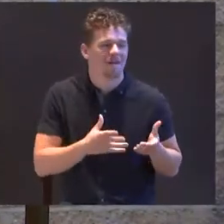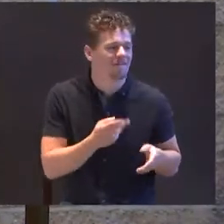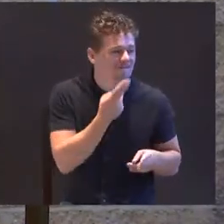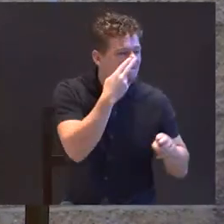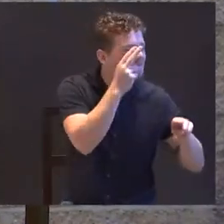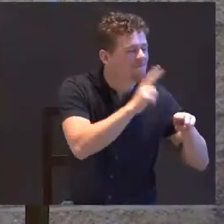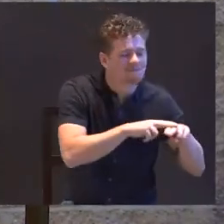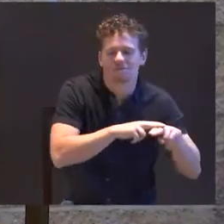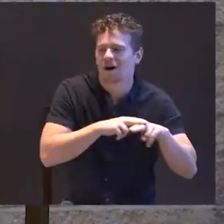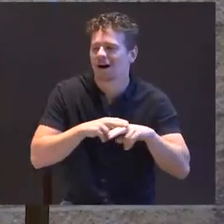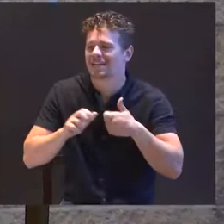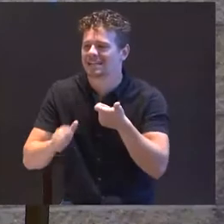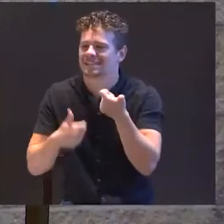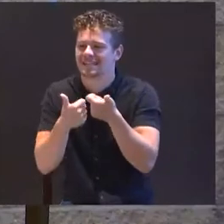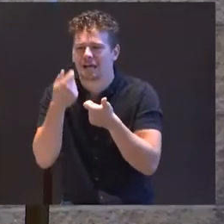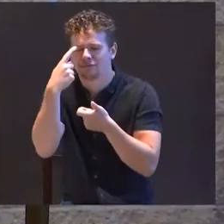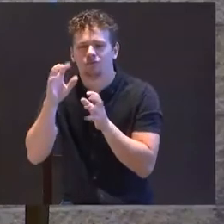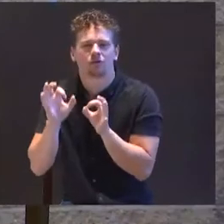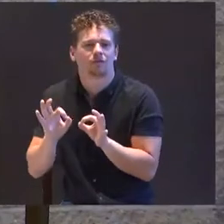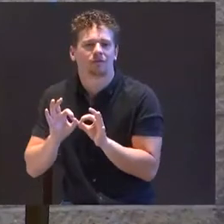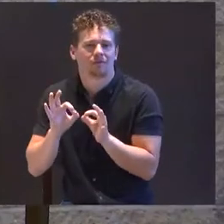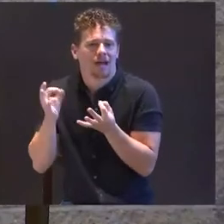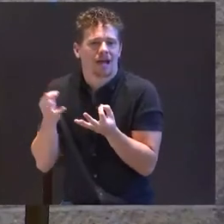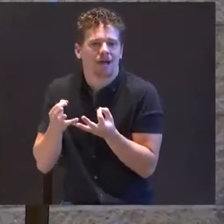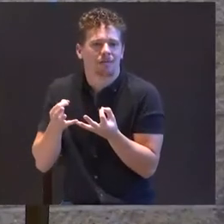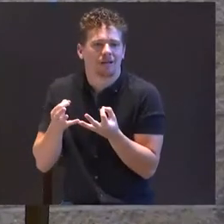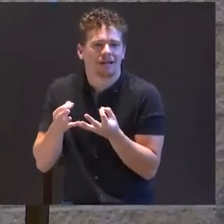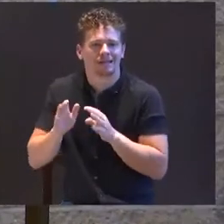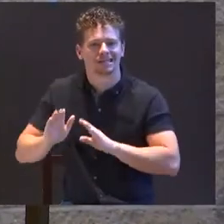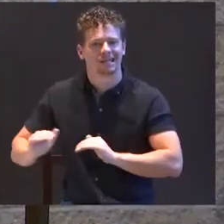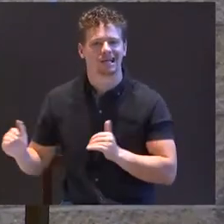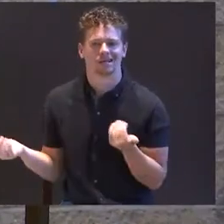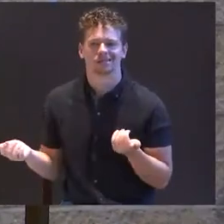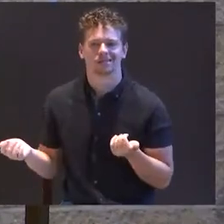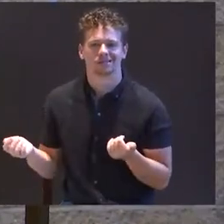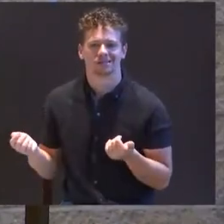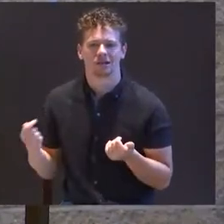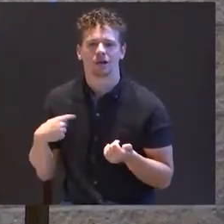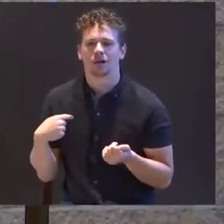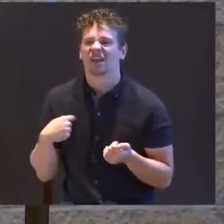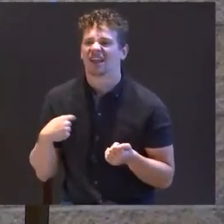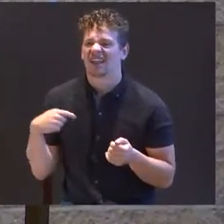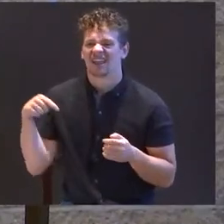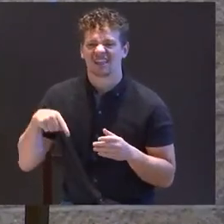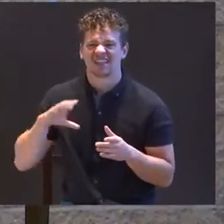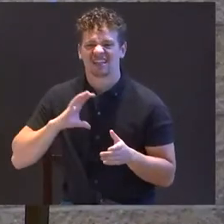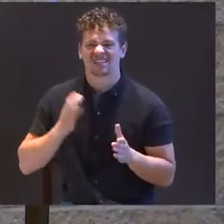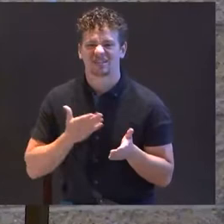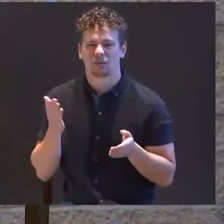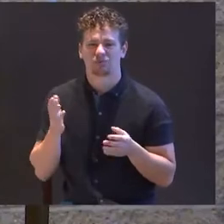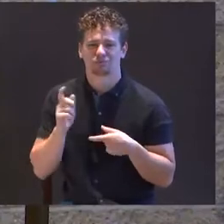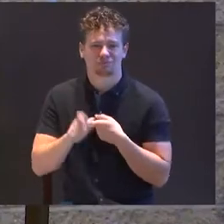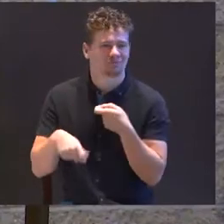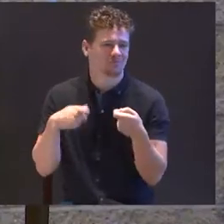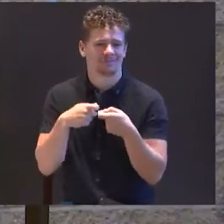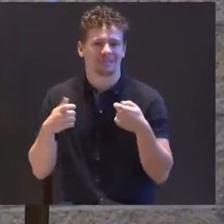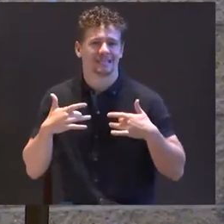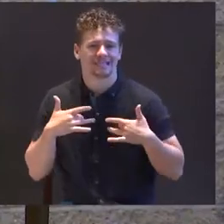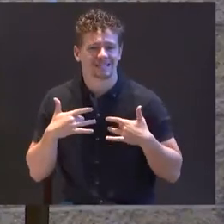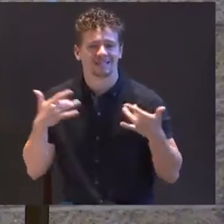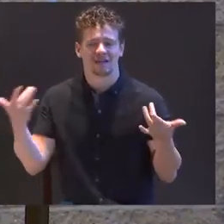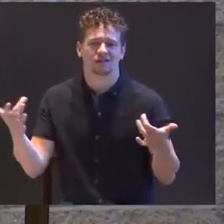This is an annual event which ends with our closing bell ceremony. Everyone is welcome. There's also plenty of